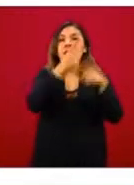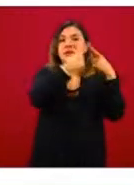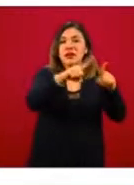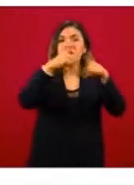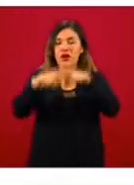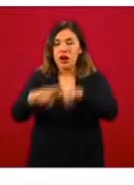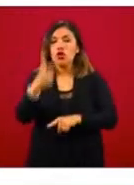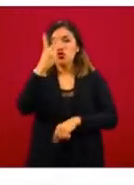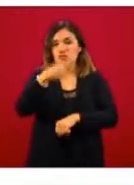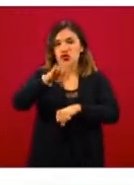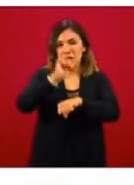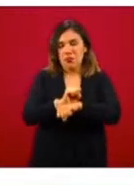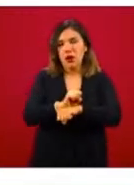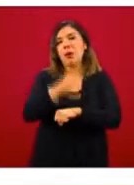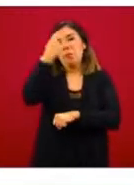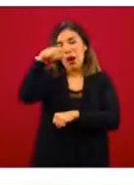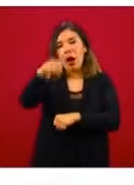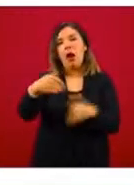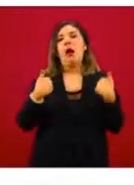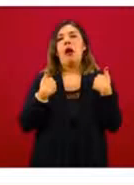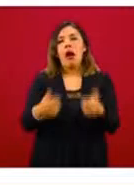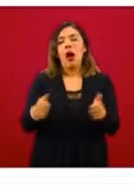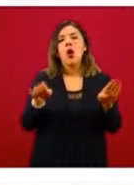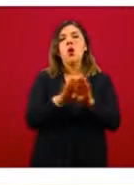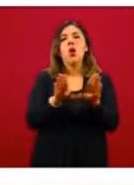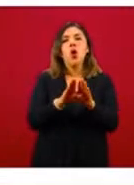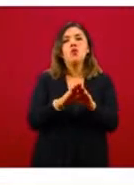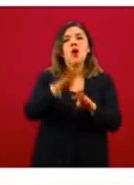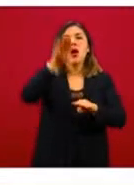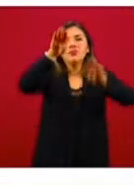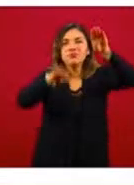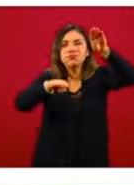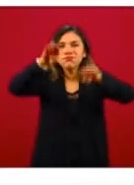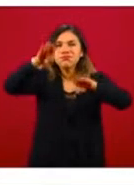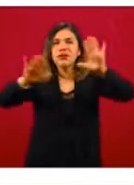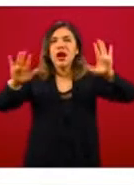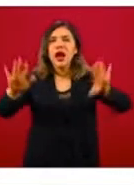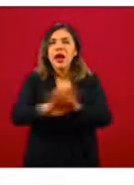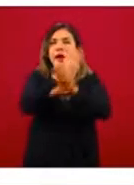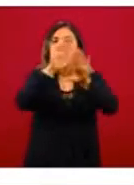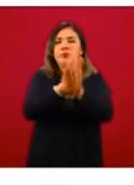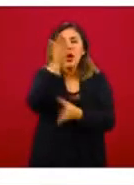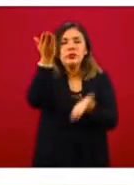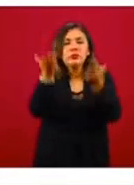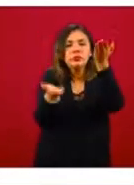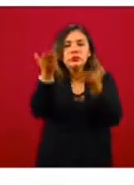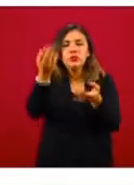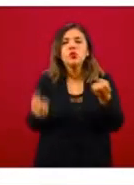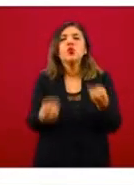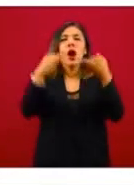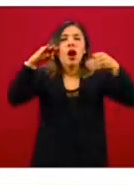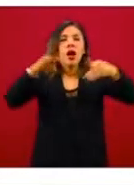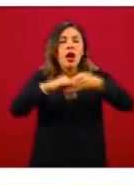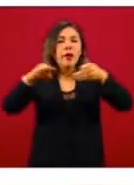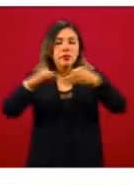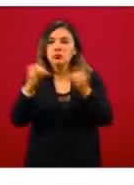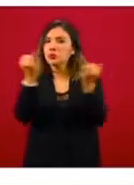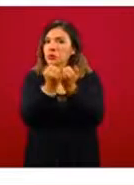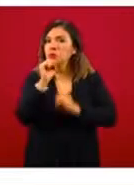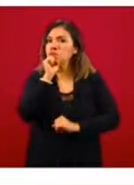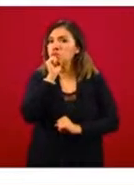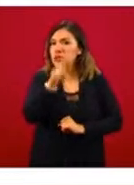between them. So 2 weeks between those different bars, and we can see how things have been changing, how the incidence rate is going